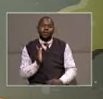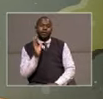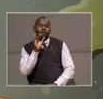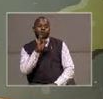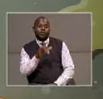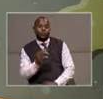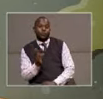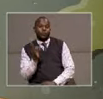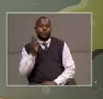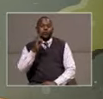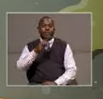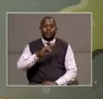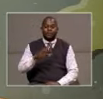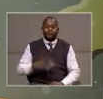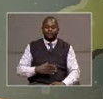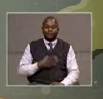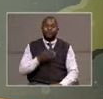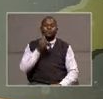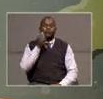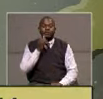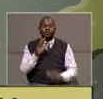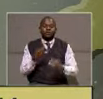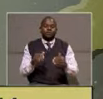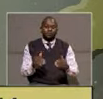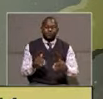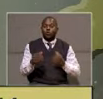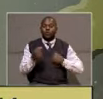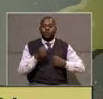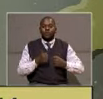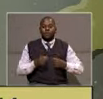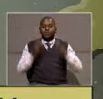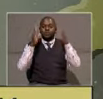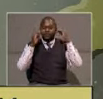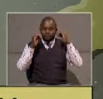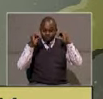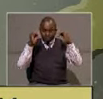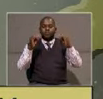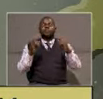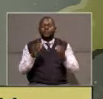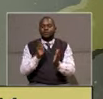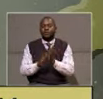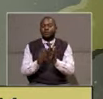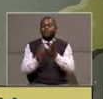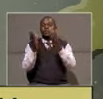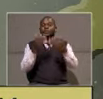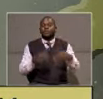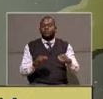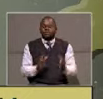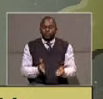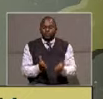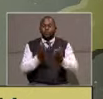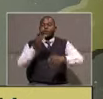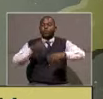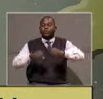a two-day visit to Angola, where he and his Rwandan counterpart, Paul Kagame, signed the pact to improve political and